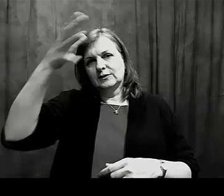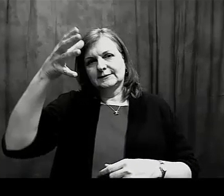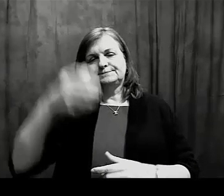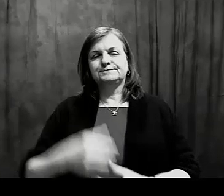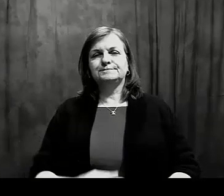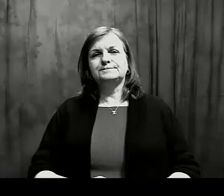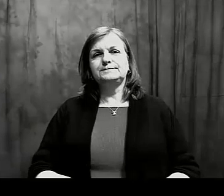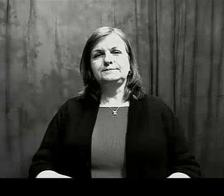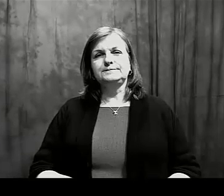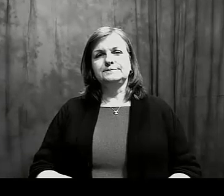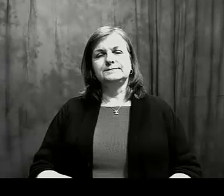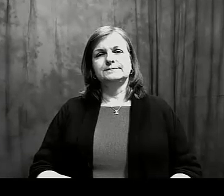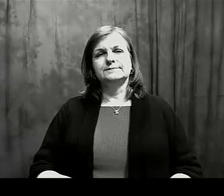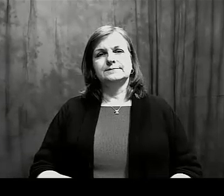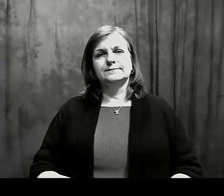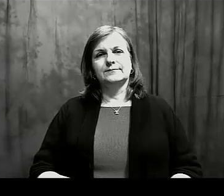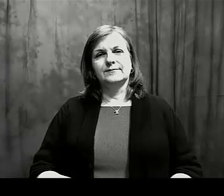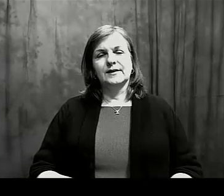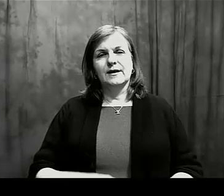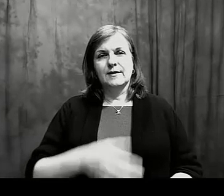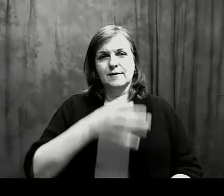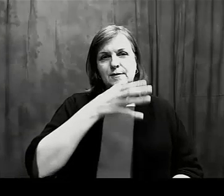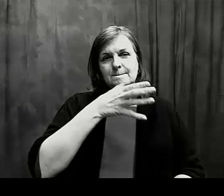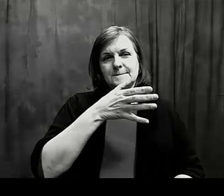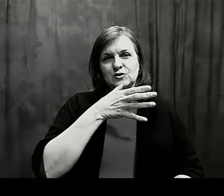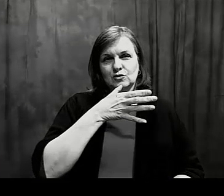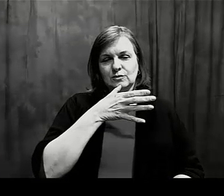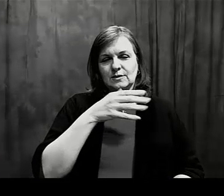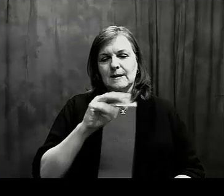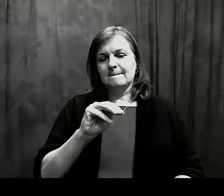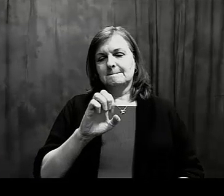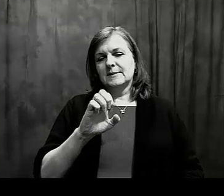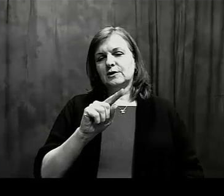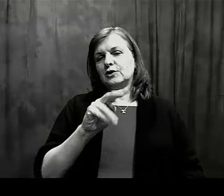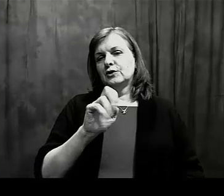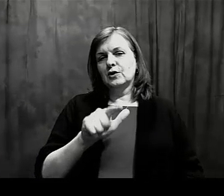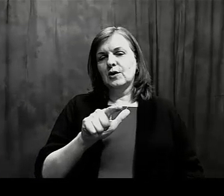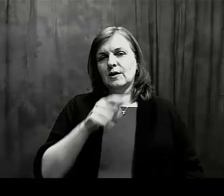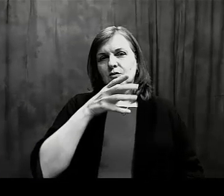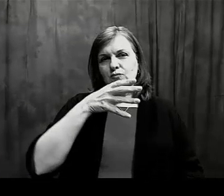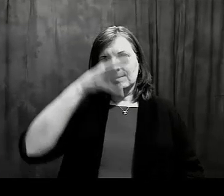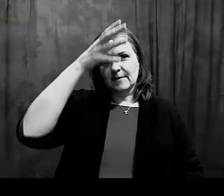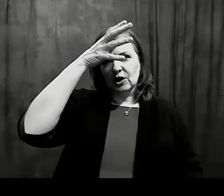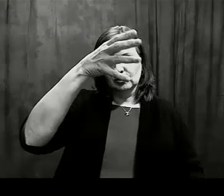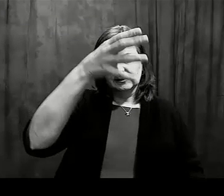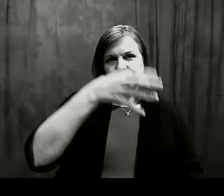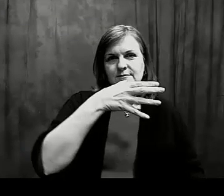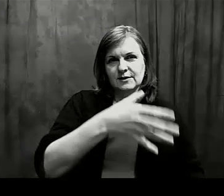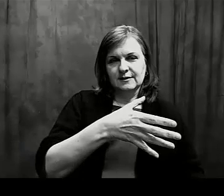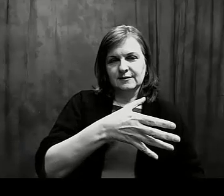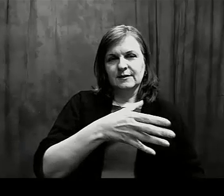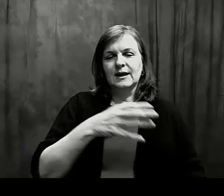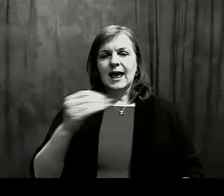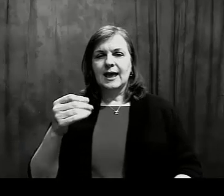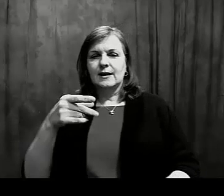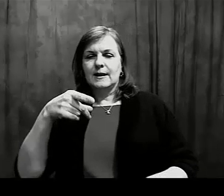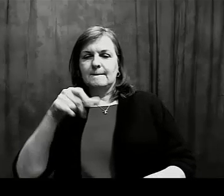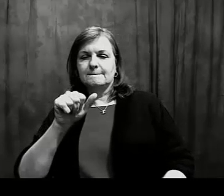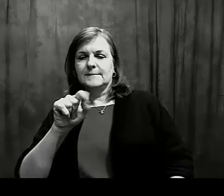have grandparents, okay? And considering maternal grandparents,